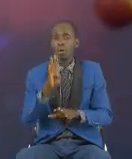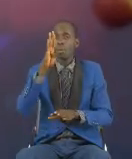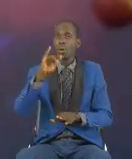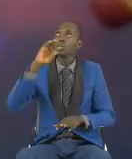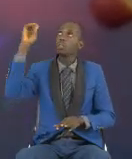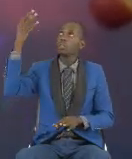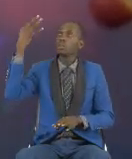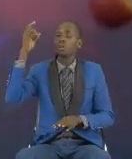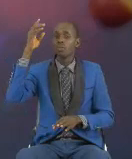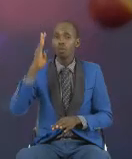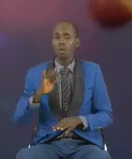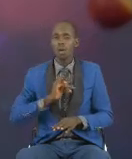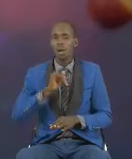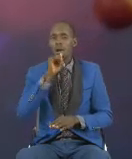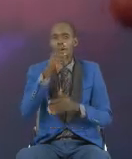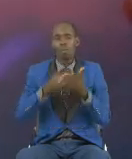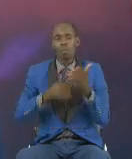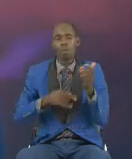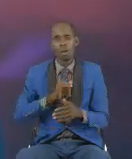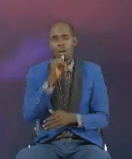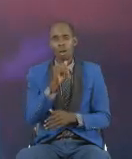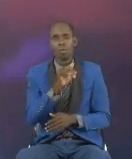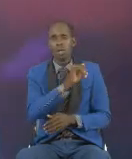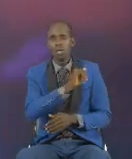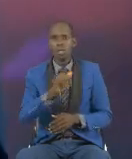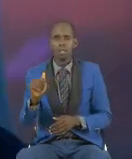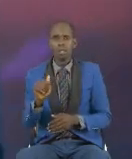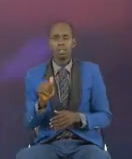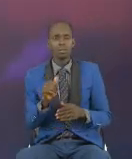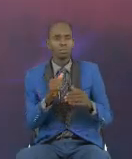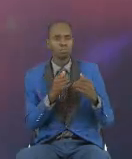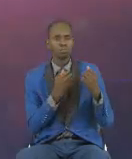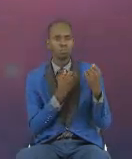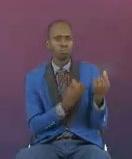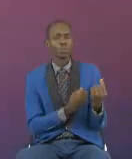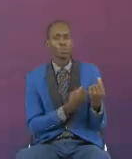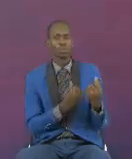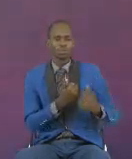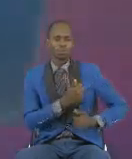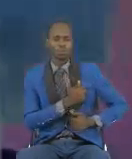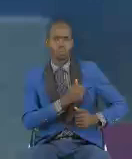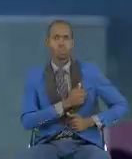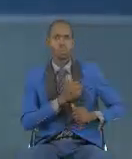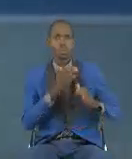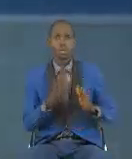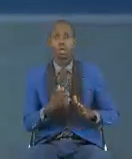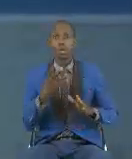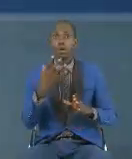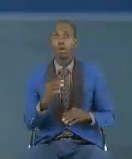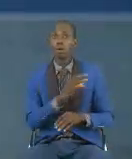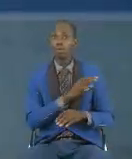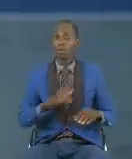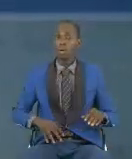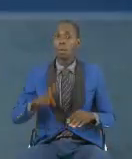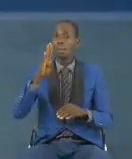I am what I am. A bold soldier of Jesus Christ, by the grace of